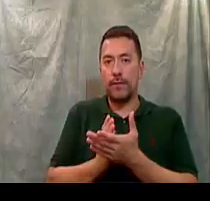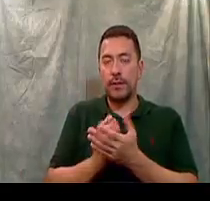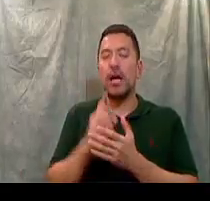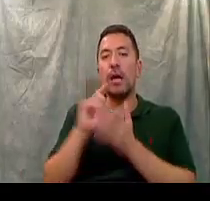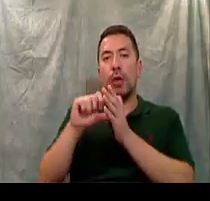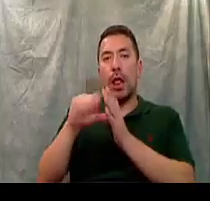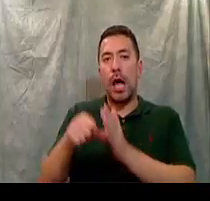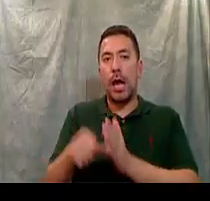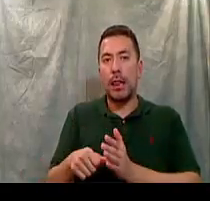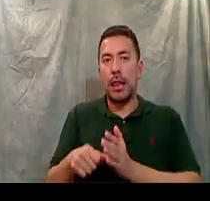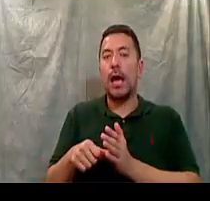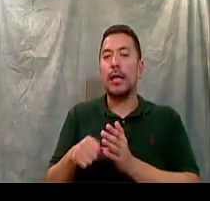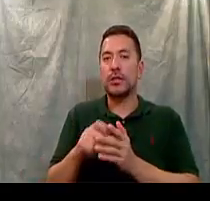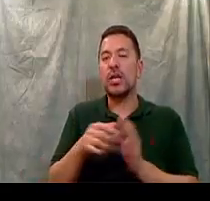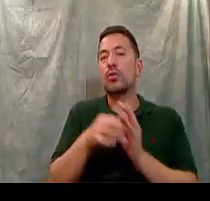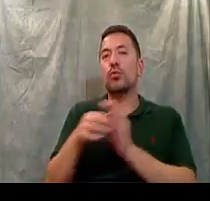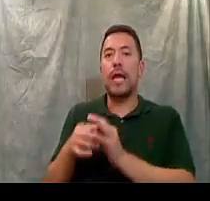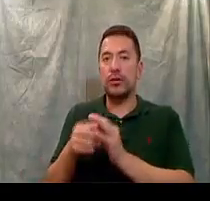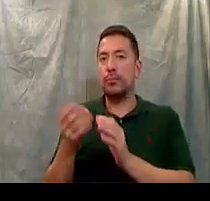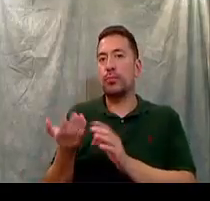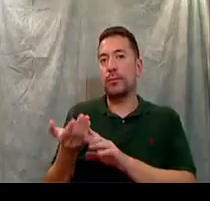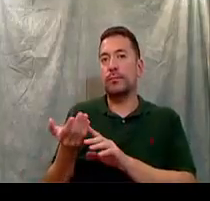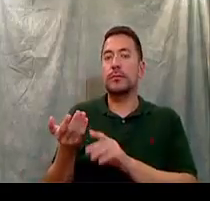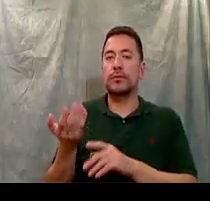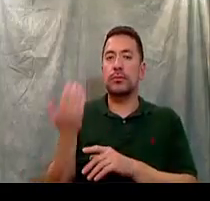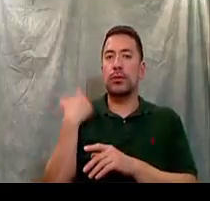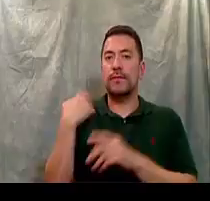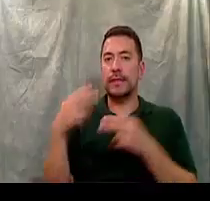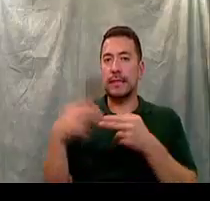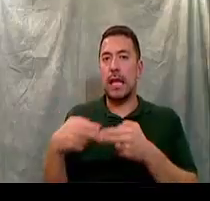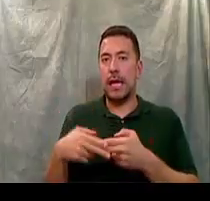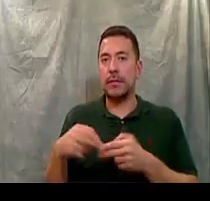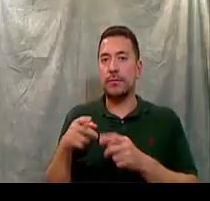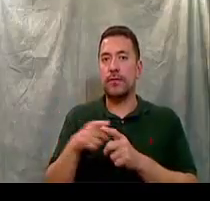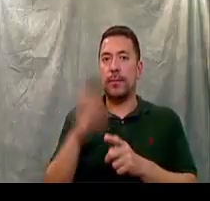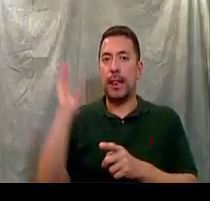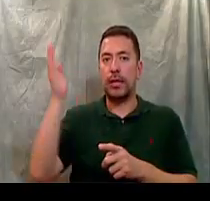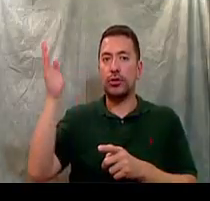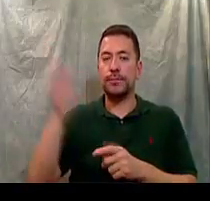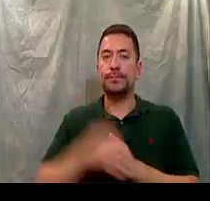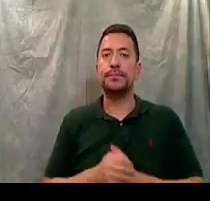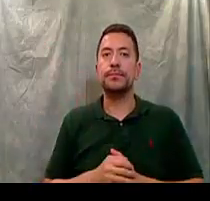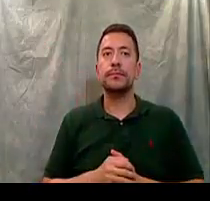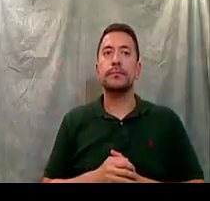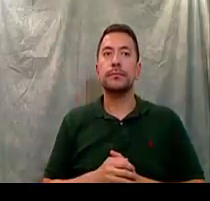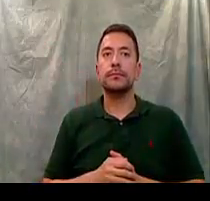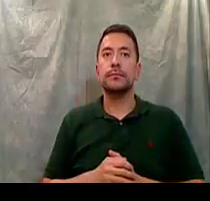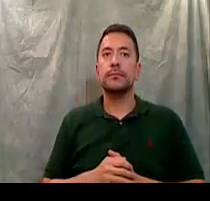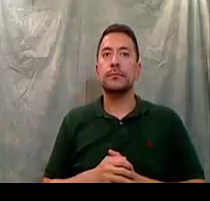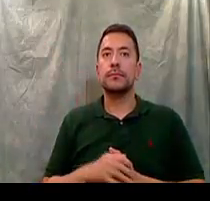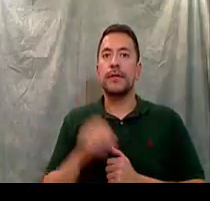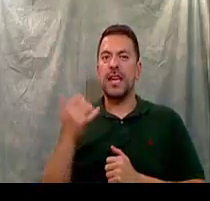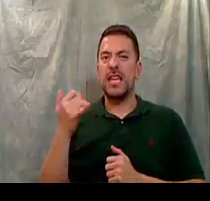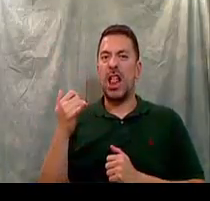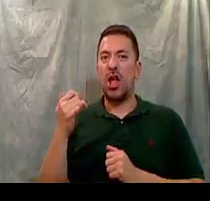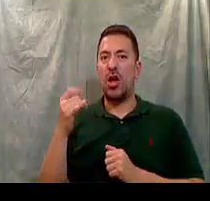discussed in the previous slides in the lecture. So let me get the yellow highlighter